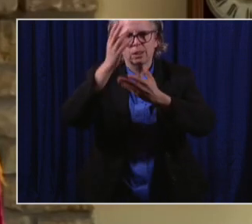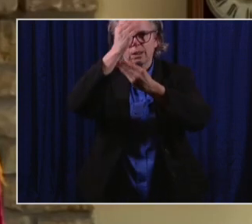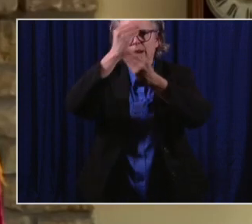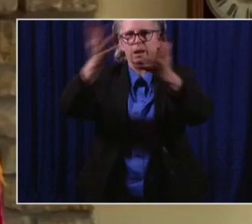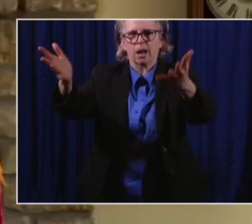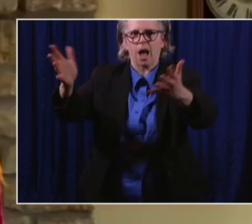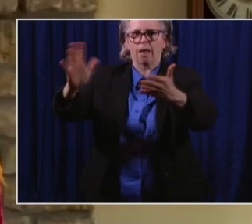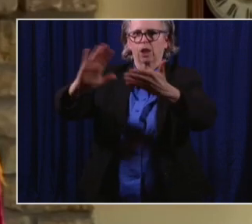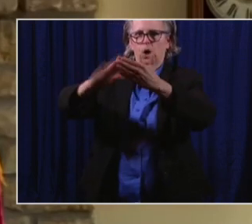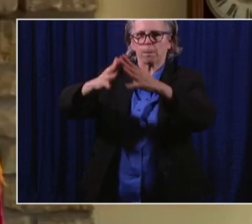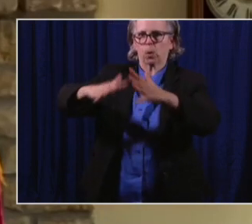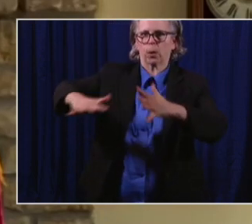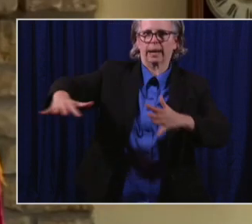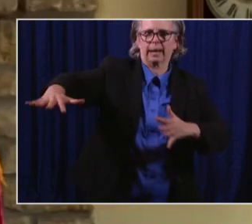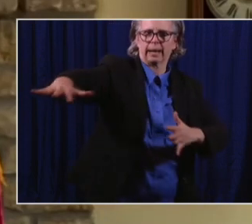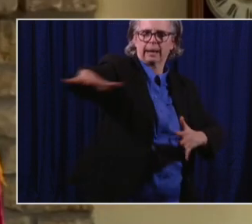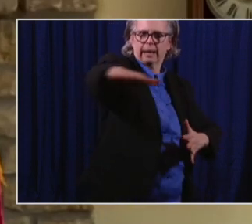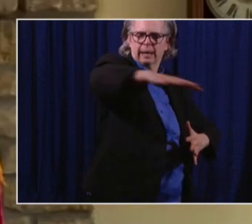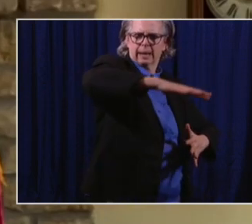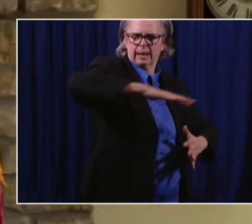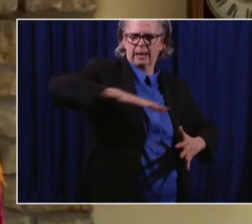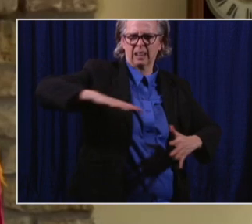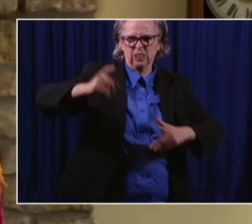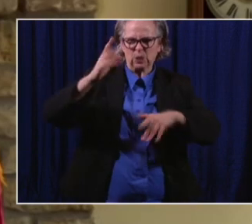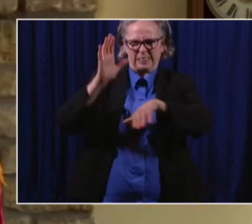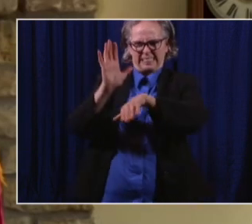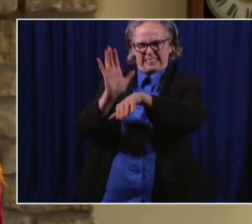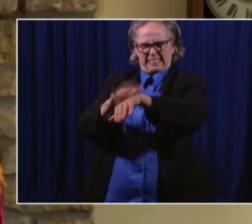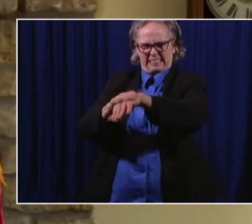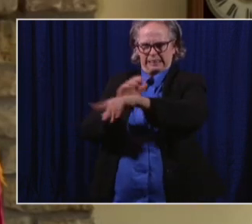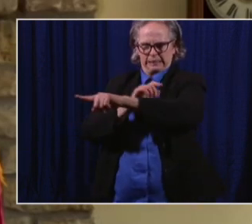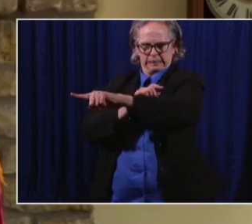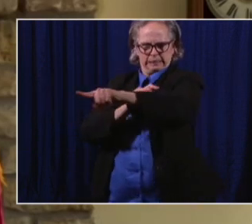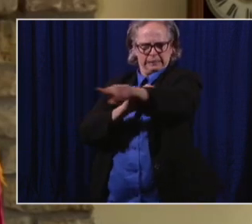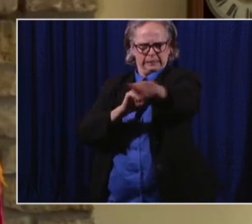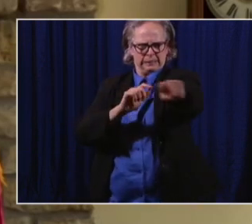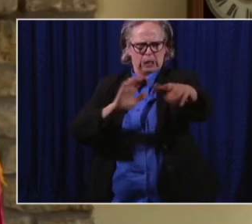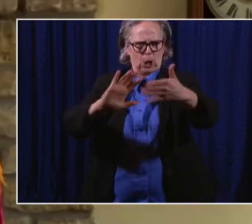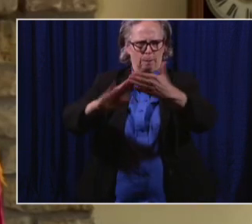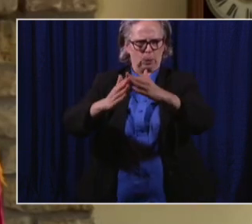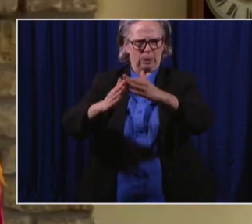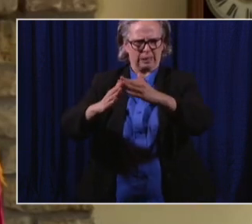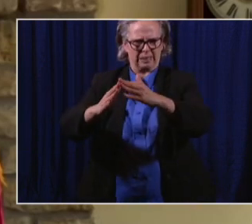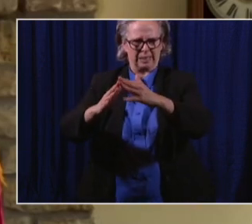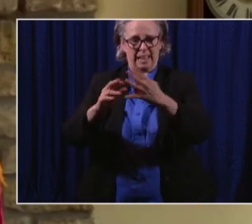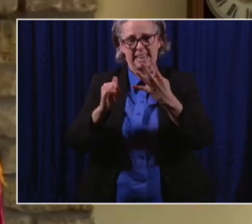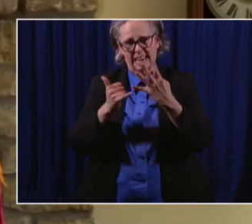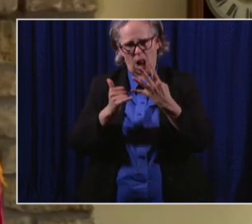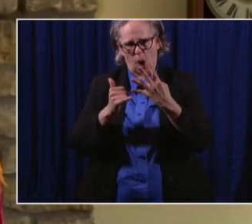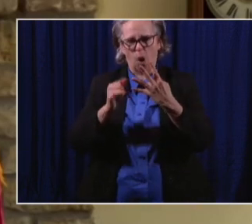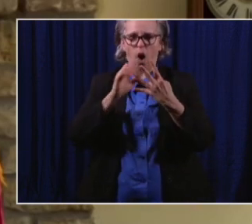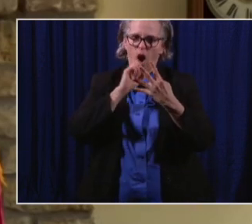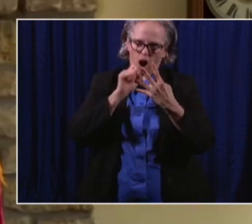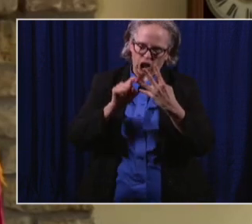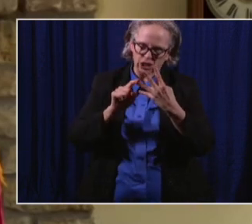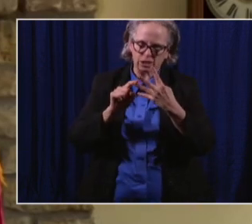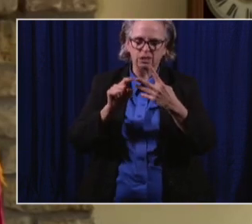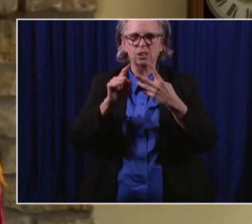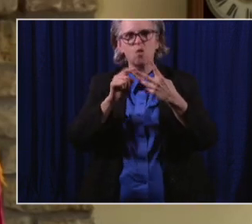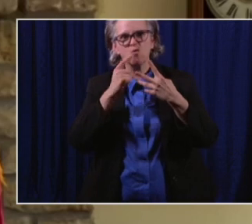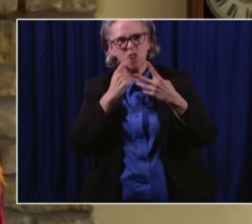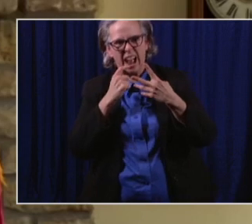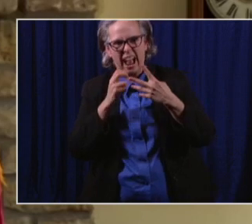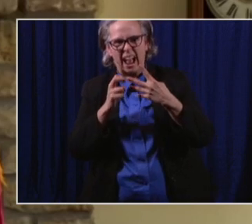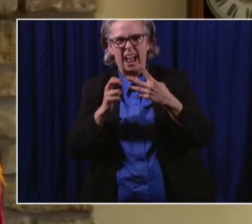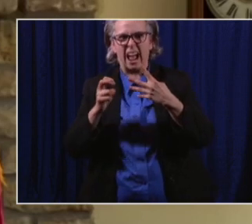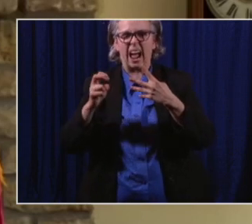problem. And so, you start at the yellow, you go to the orange, and then into the red. And then,